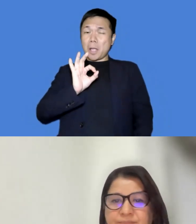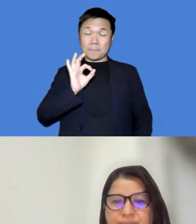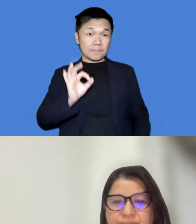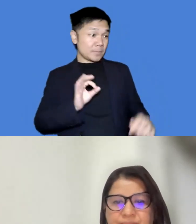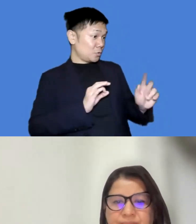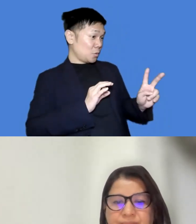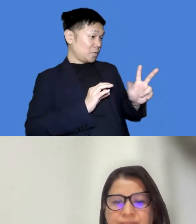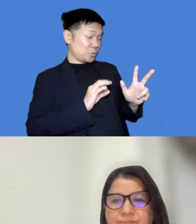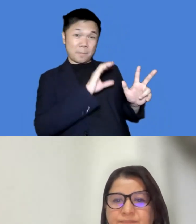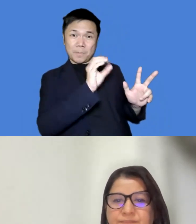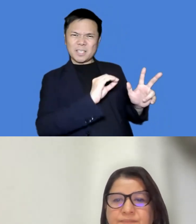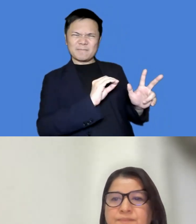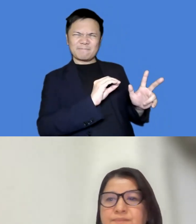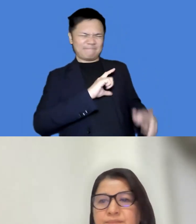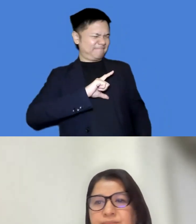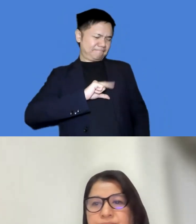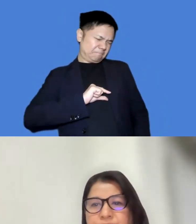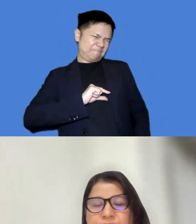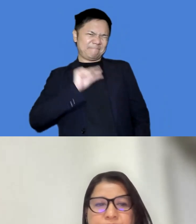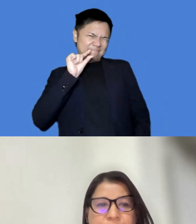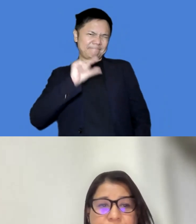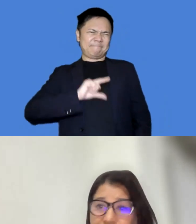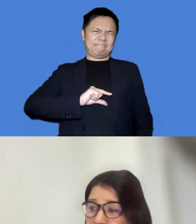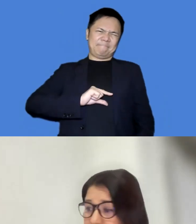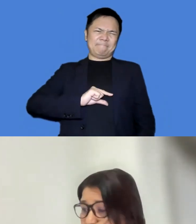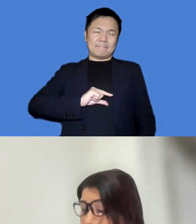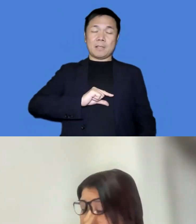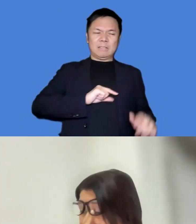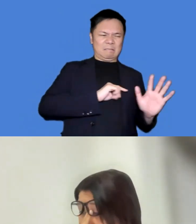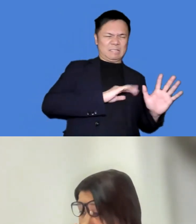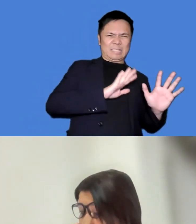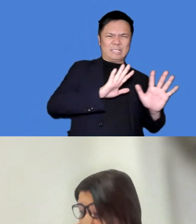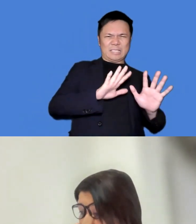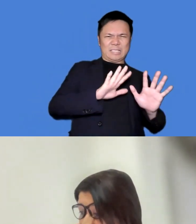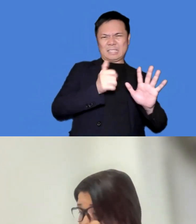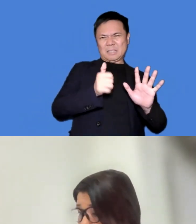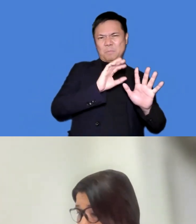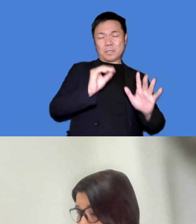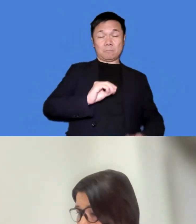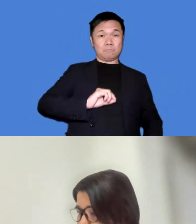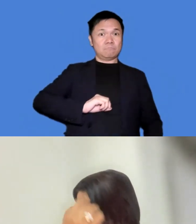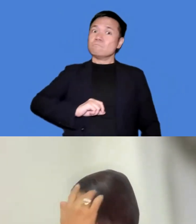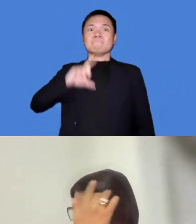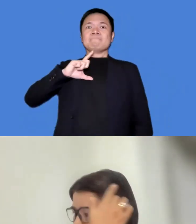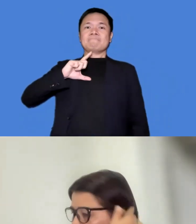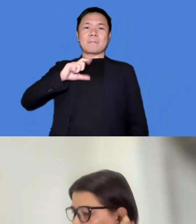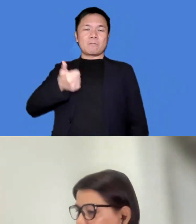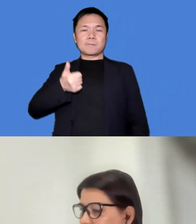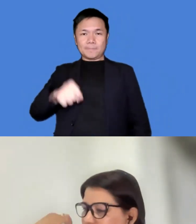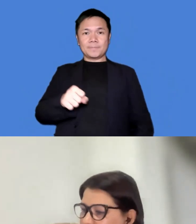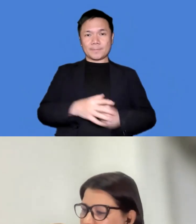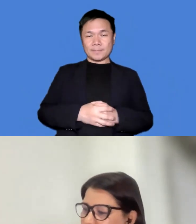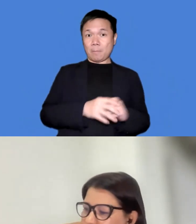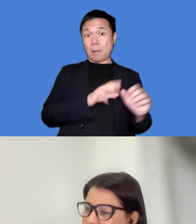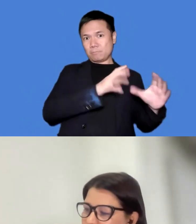23% not too confident, and 16% said you are very confident. So thank you